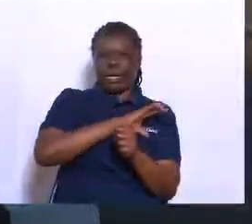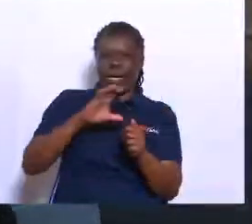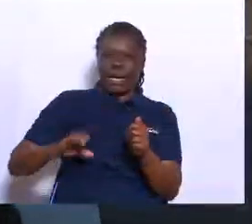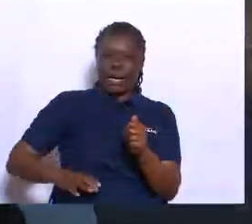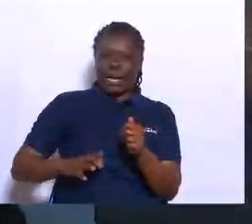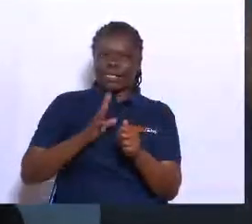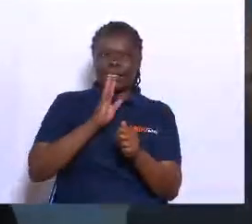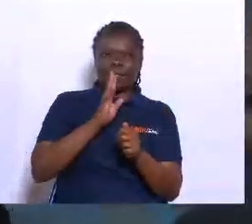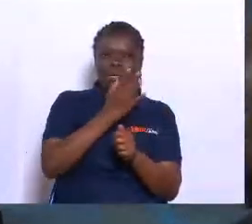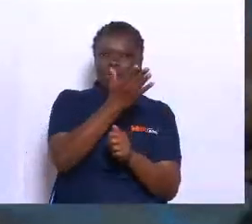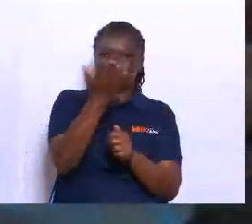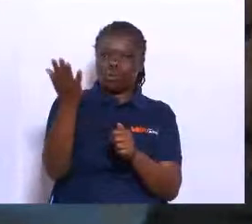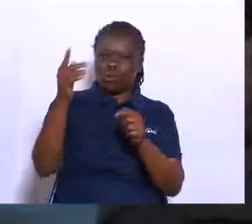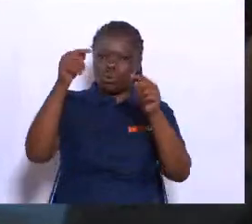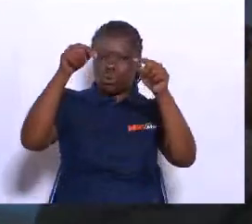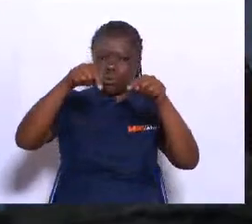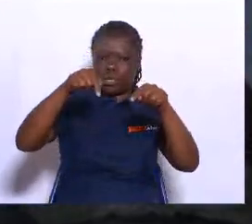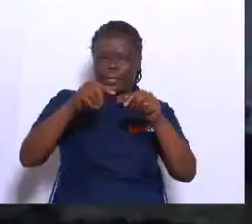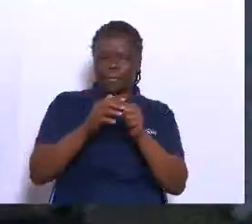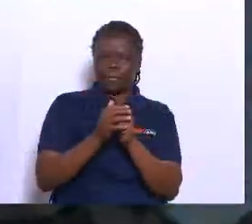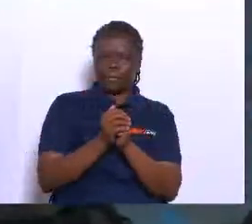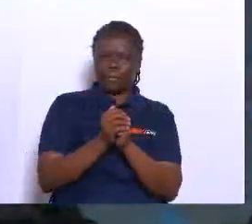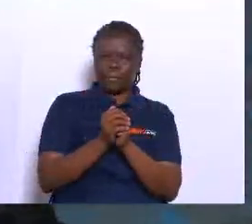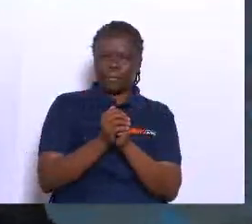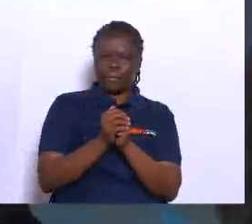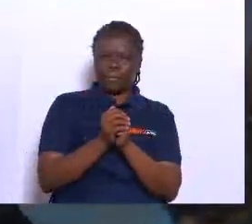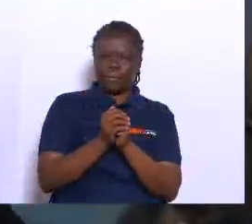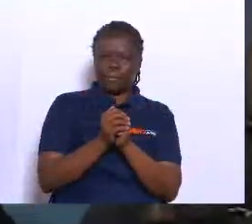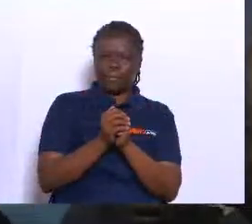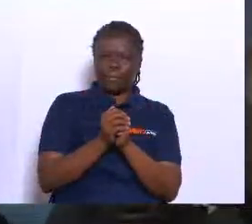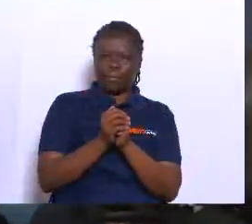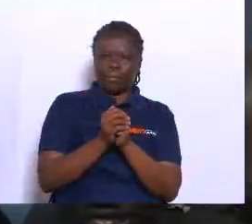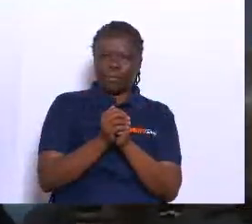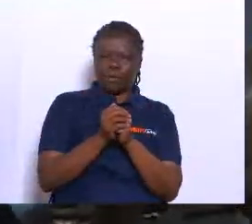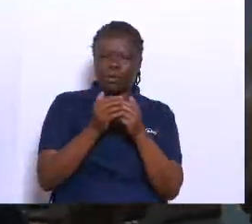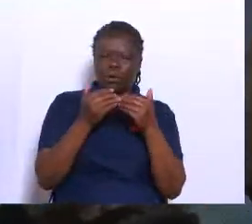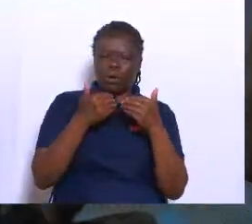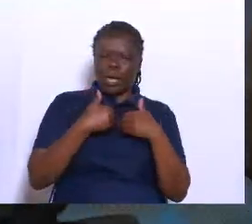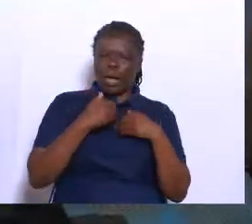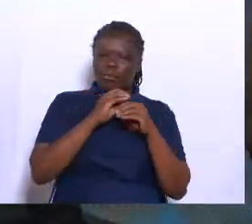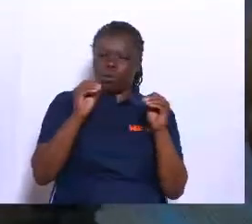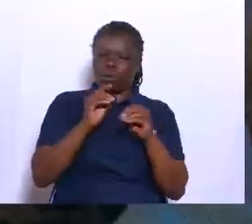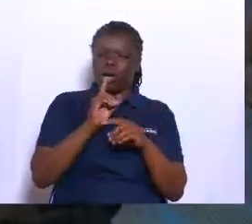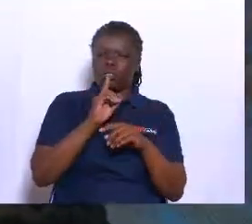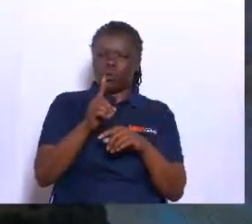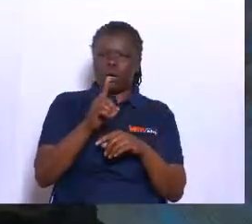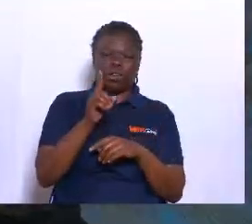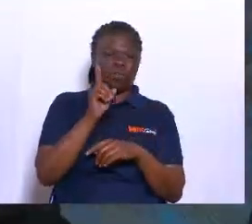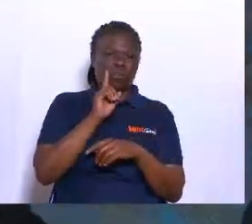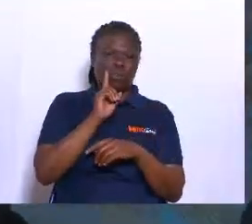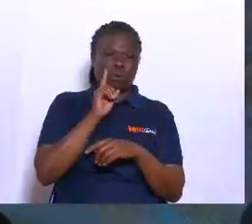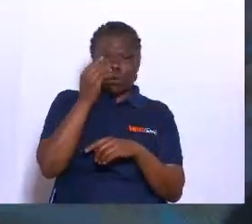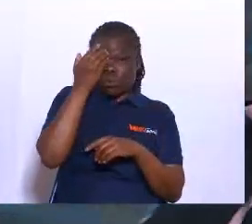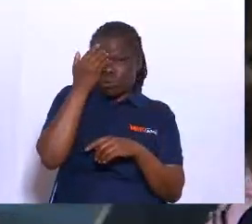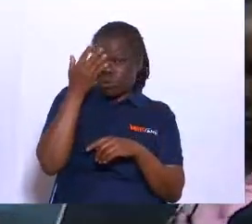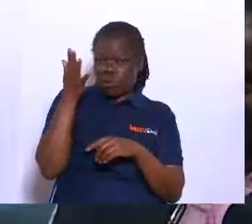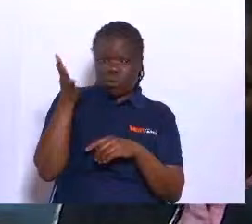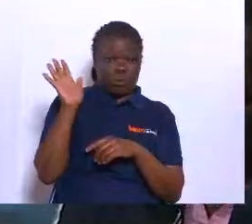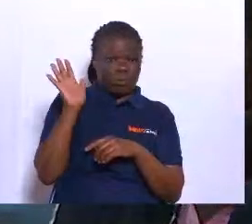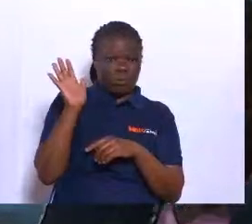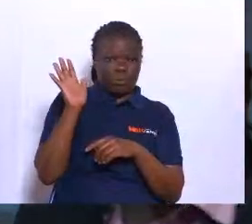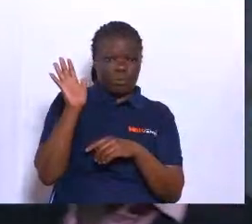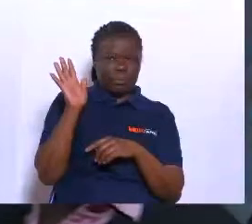to you today. Na Yesu anakuongelesha moyoni mwako. We have no assurance for tomorrow. Huwezi kuwa